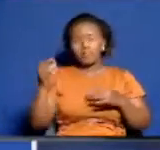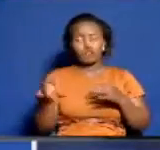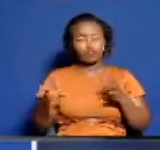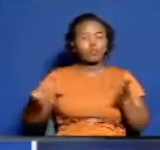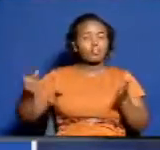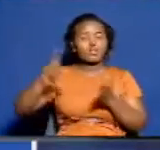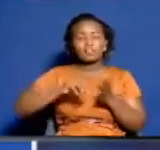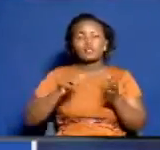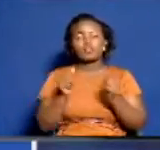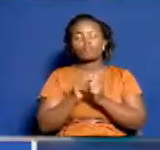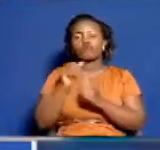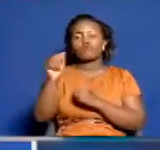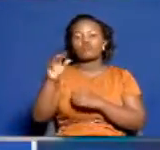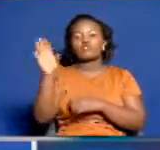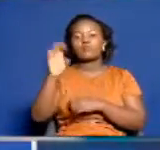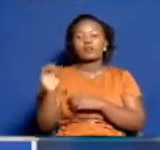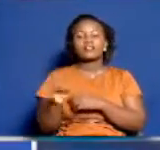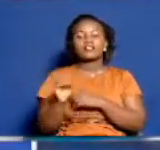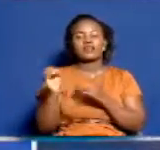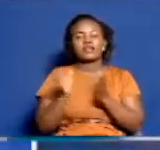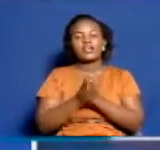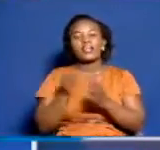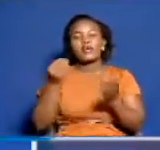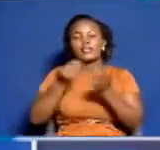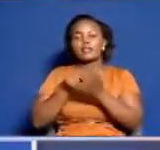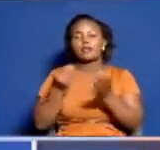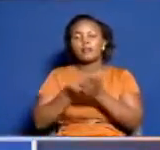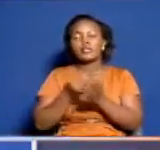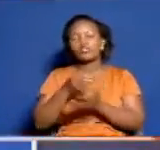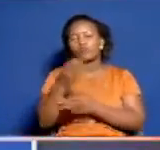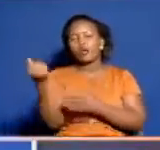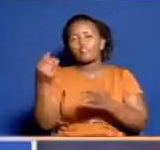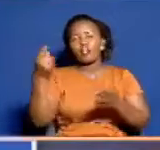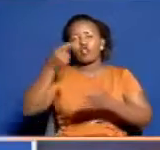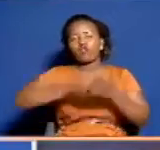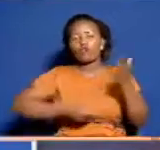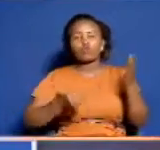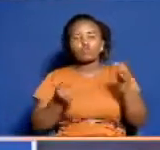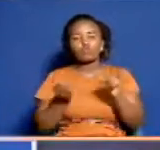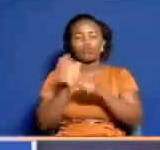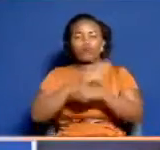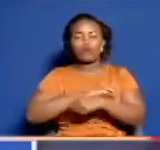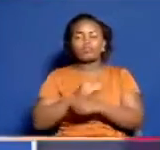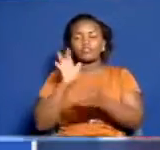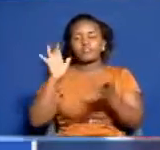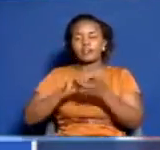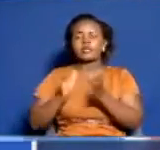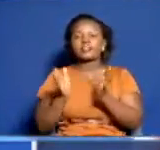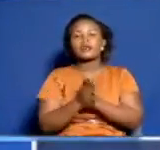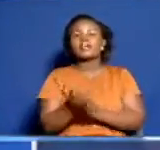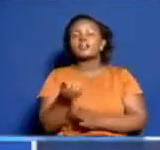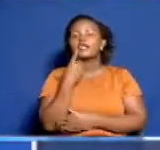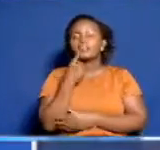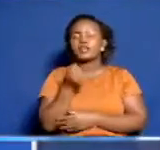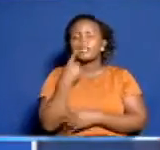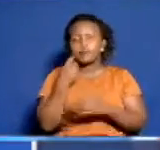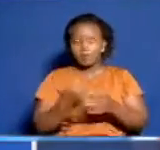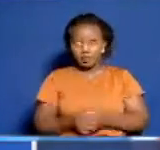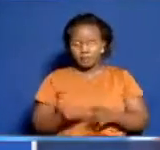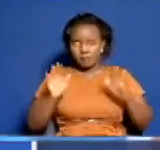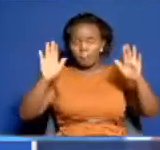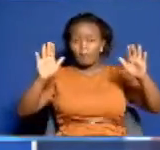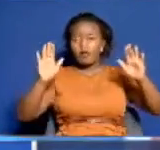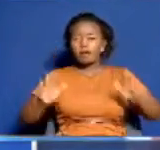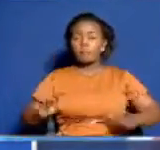to 15% and allocate funds to subsidize cost of COVID-19 testing and treatment. It's important that we